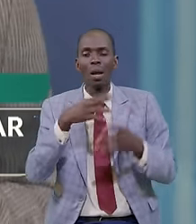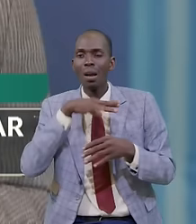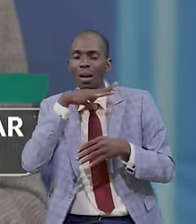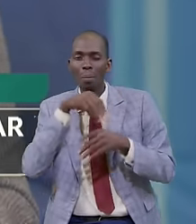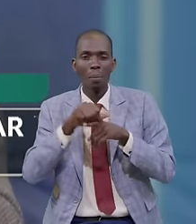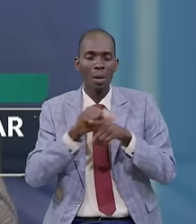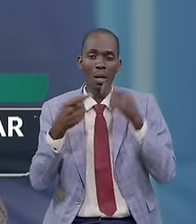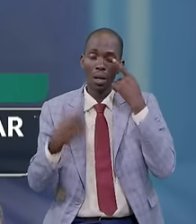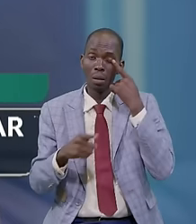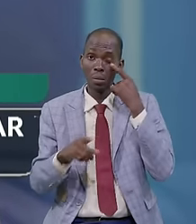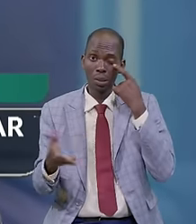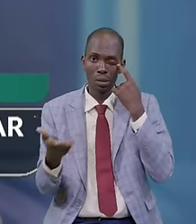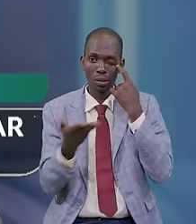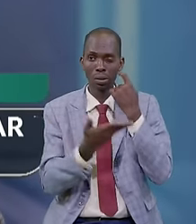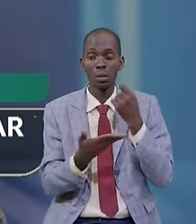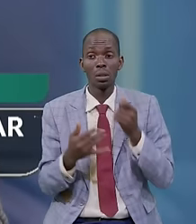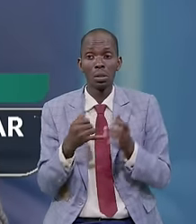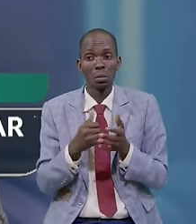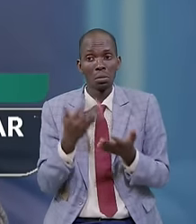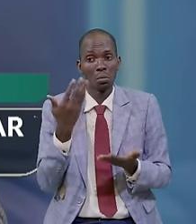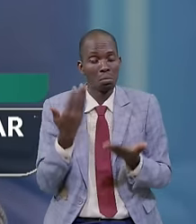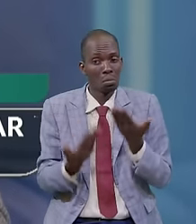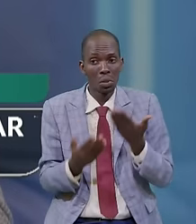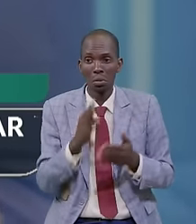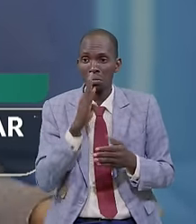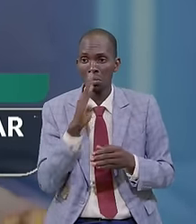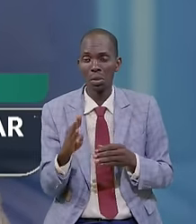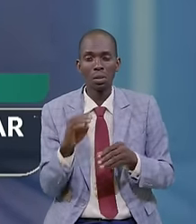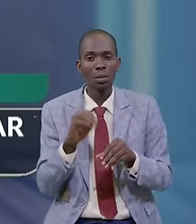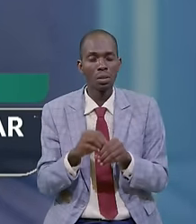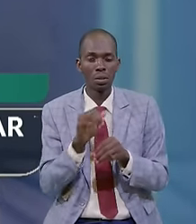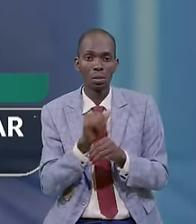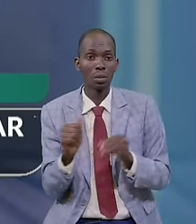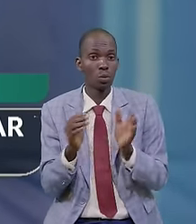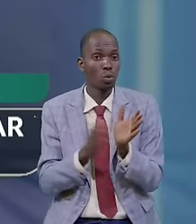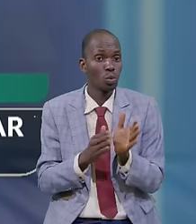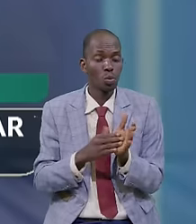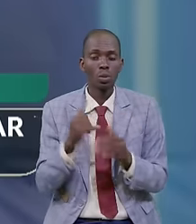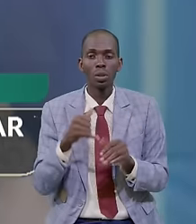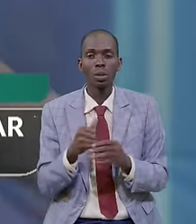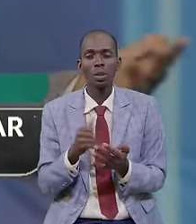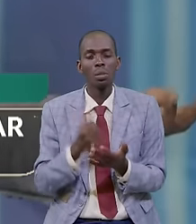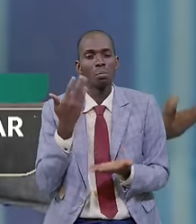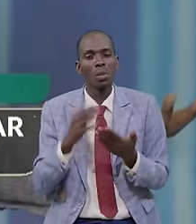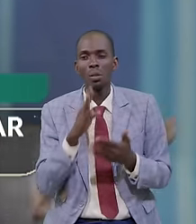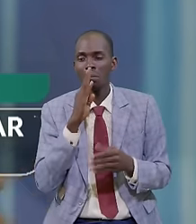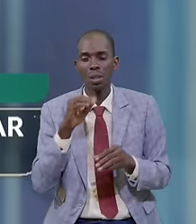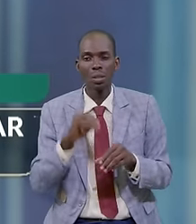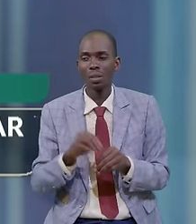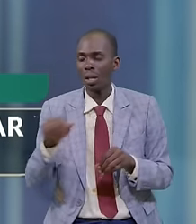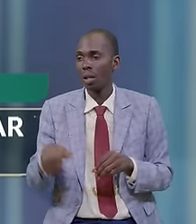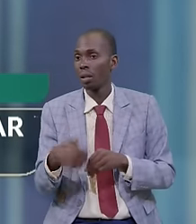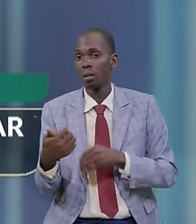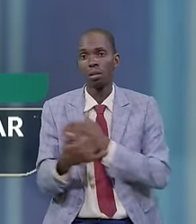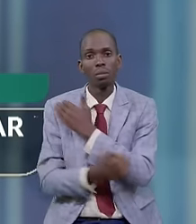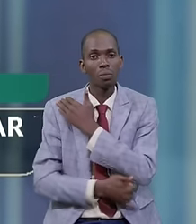a school. It might be a college. It might be in another country. It might be in a